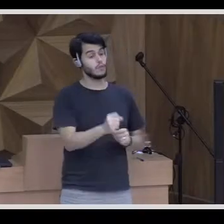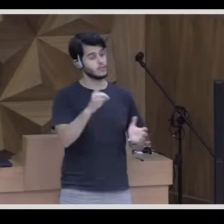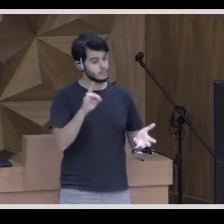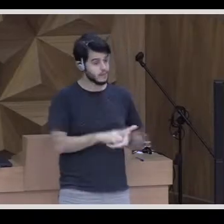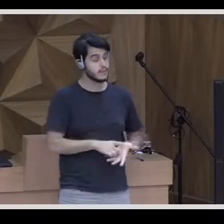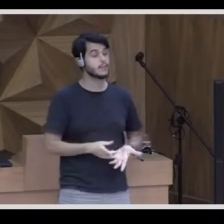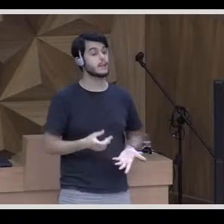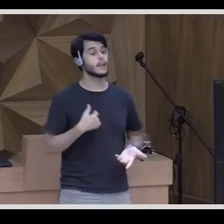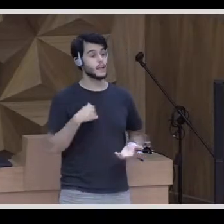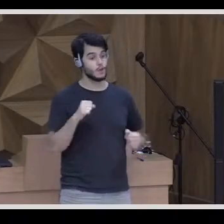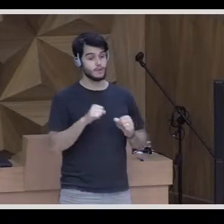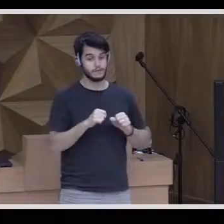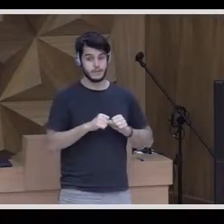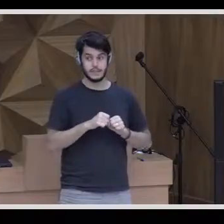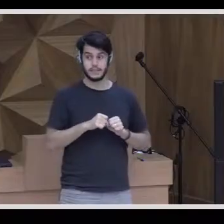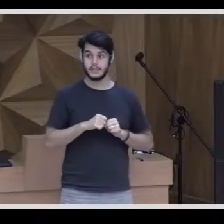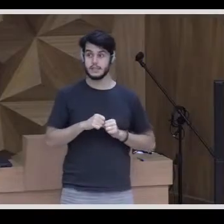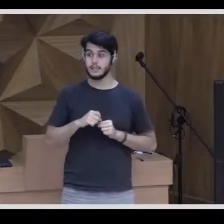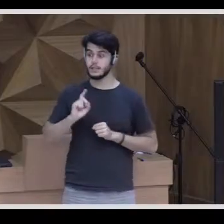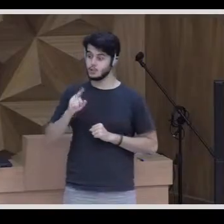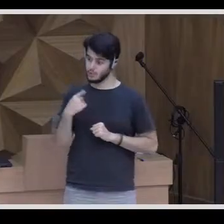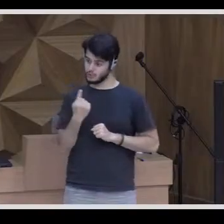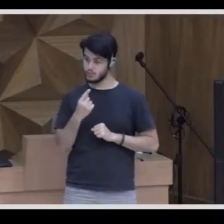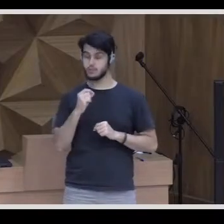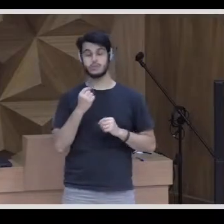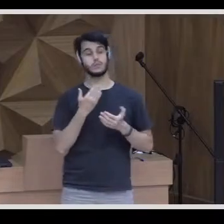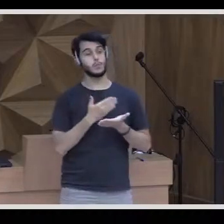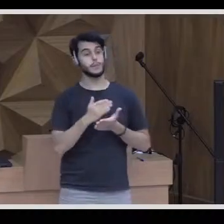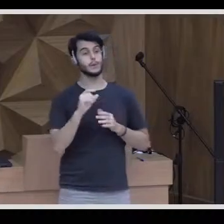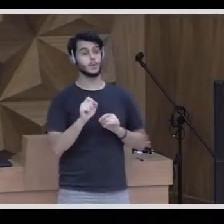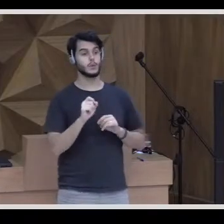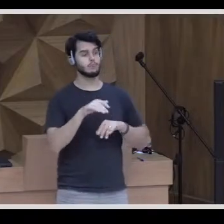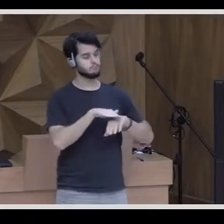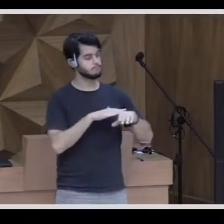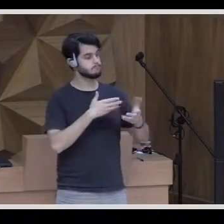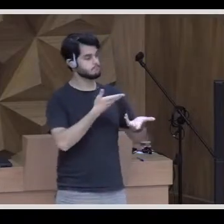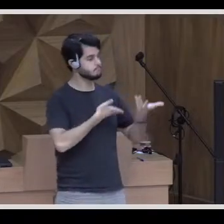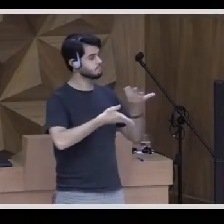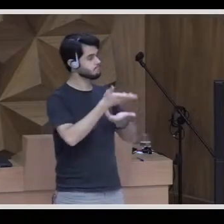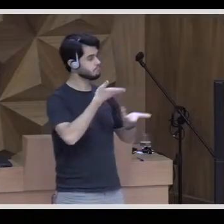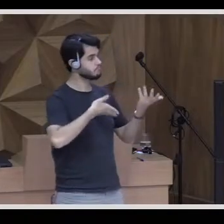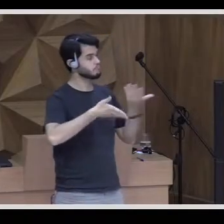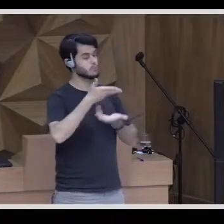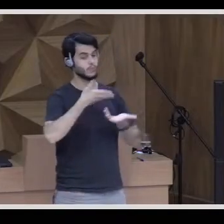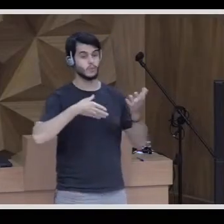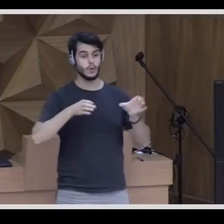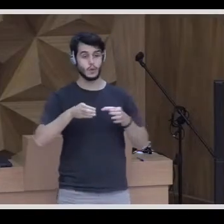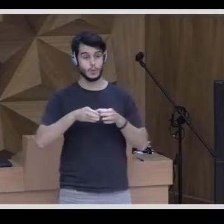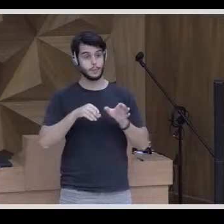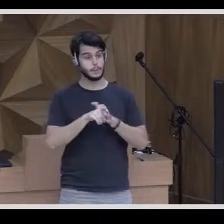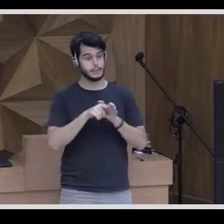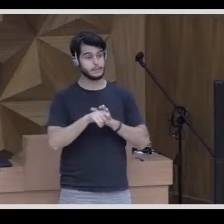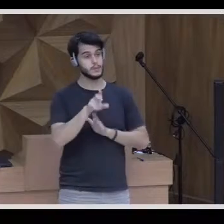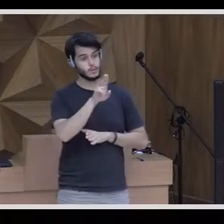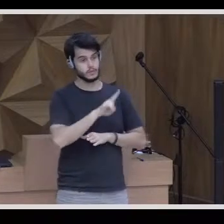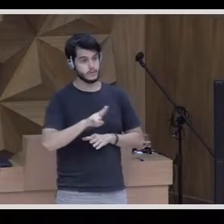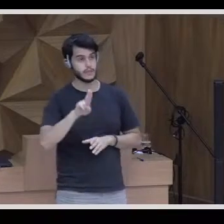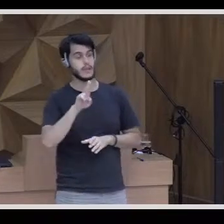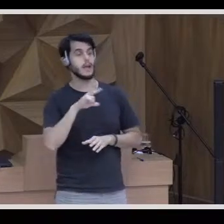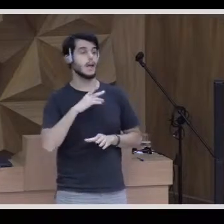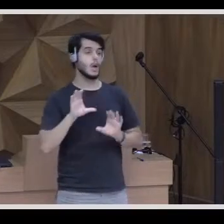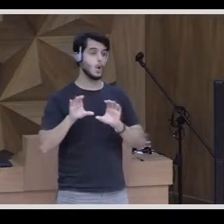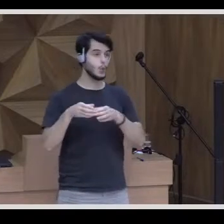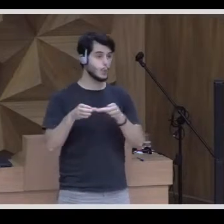start talking to other research groups around the university and around the communities in which we kind of work and live.